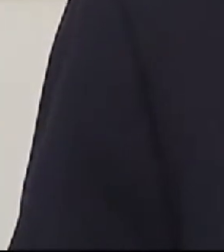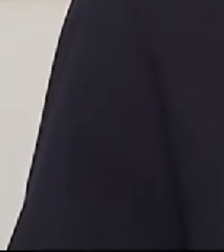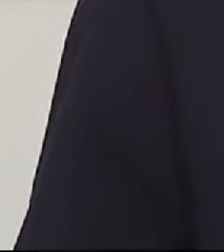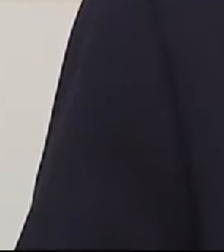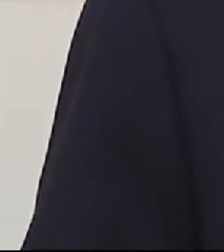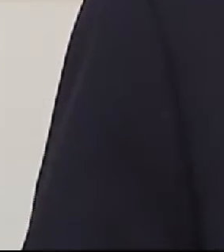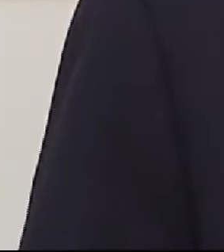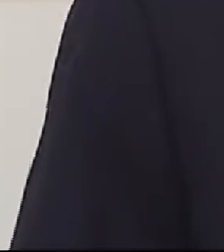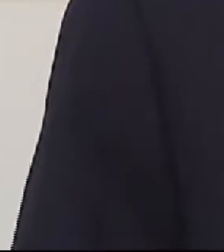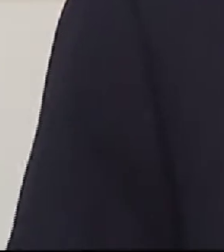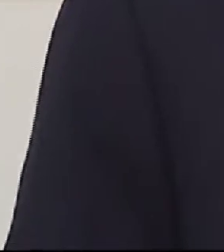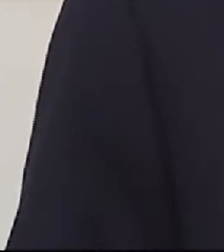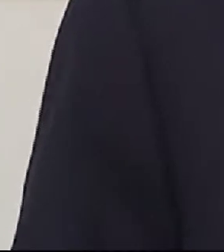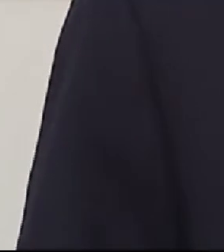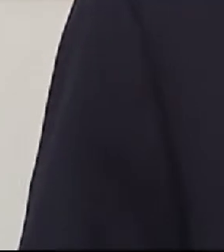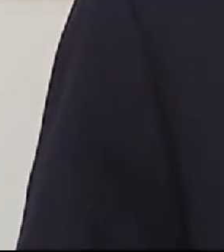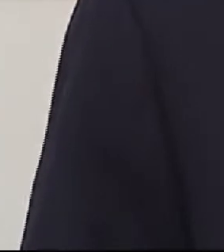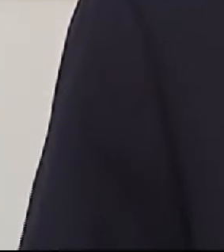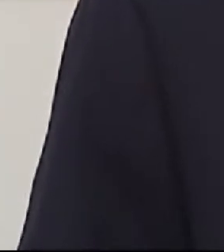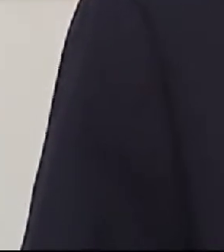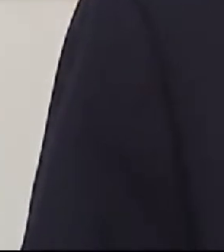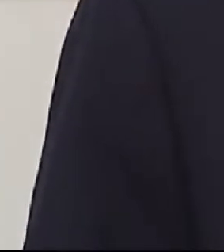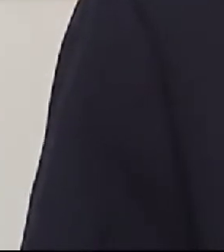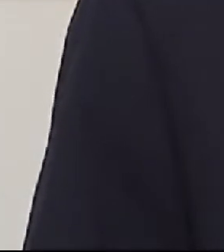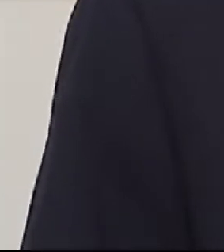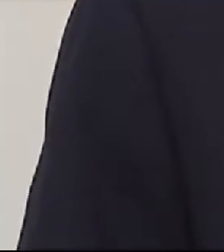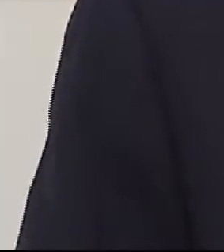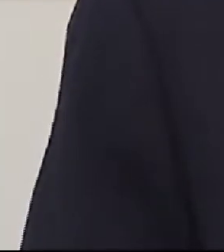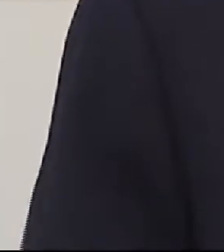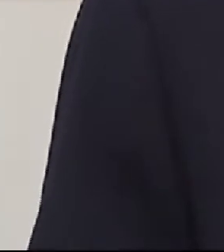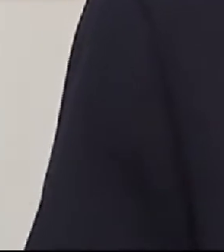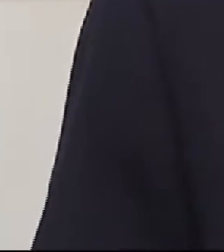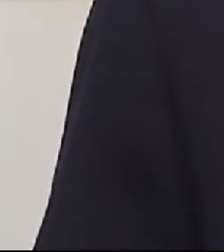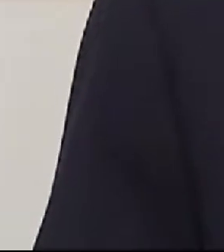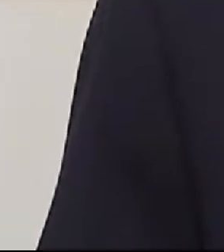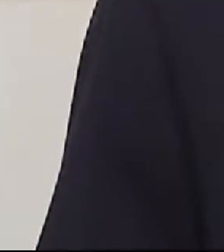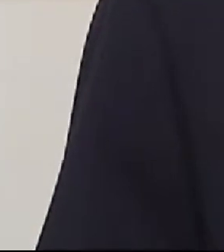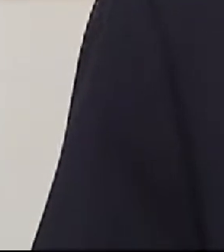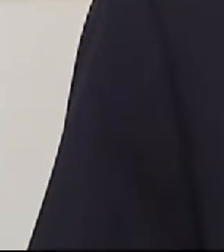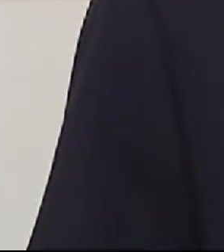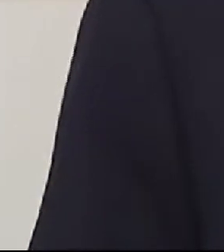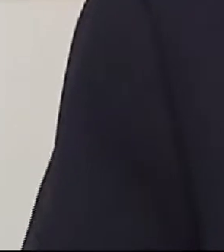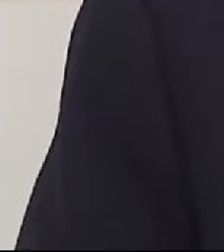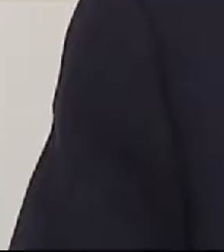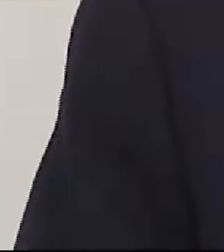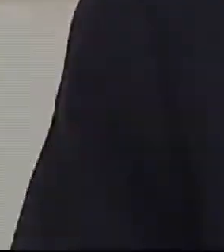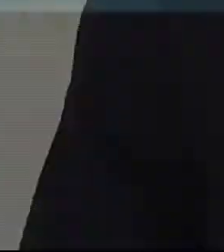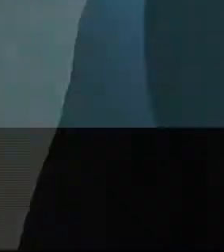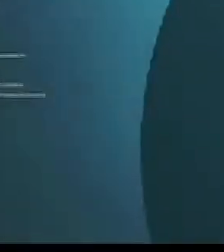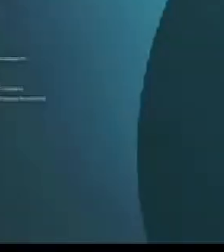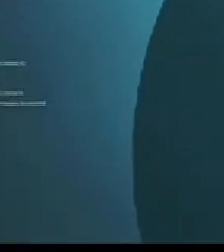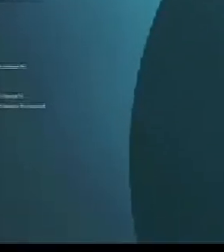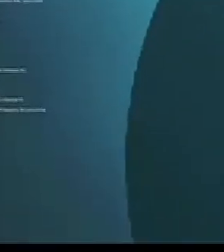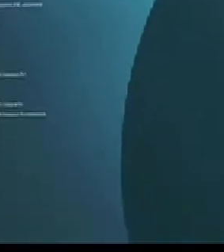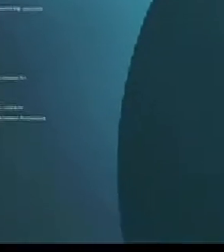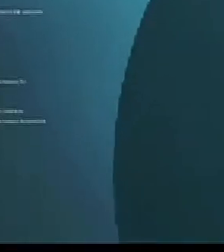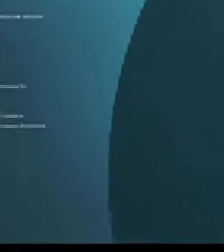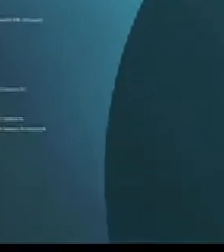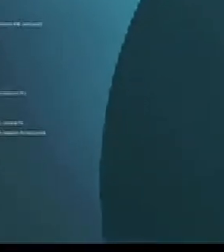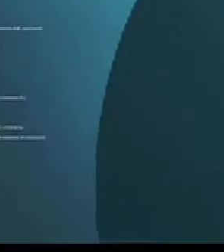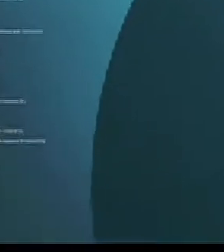department checks in Abaco. So don't go anywhere. The Bahamas Tonight, the weekend edition, starts now.